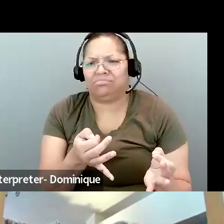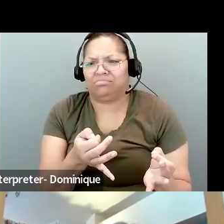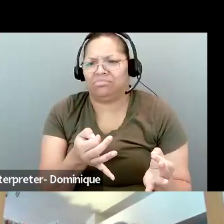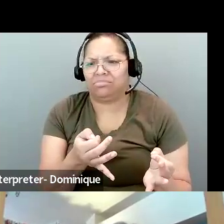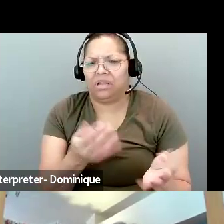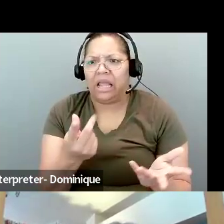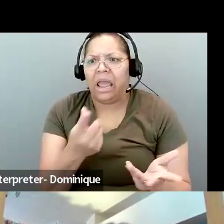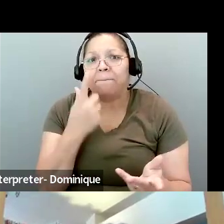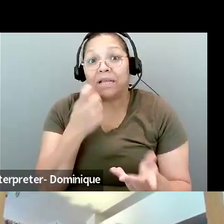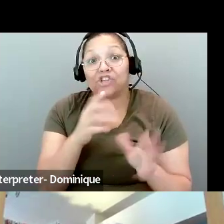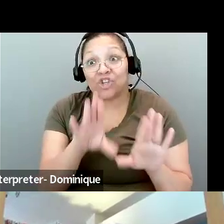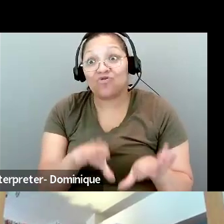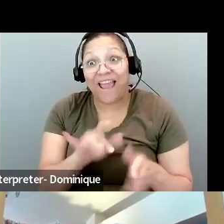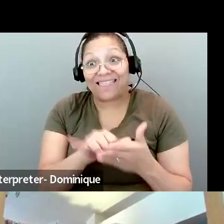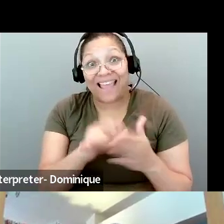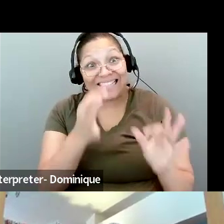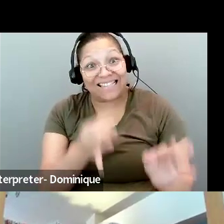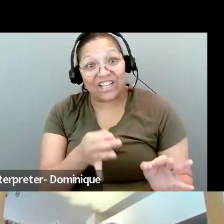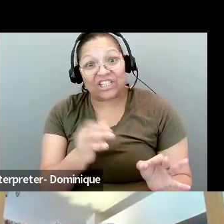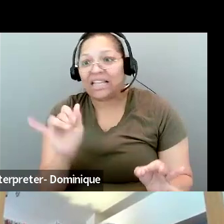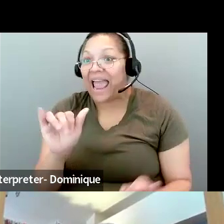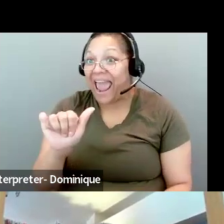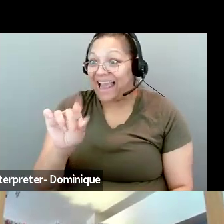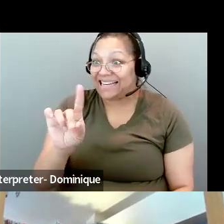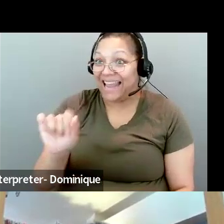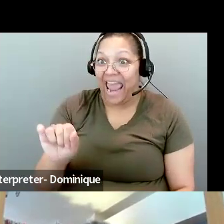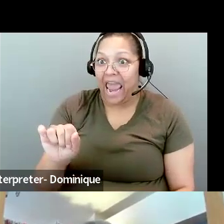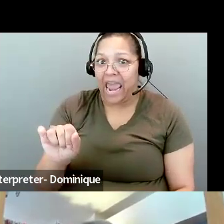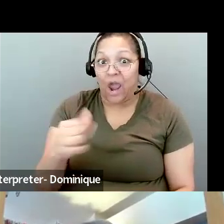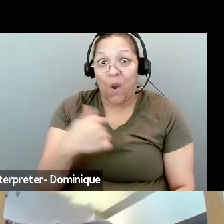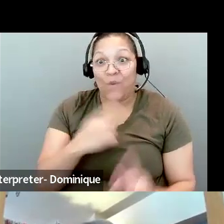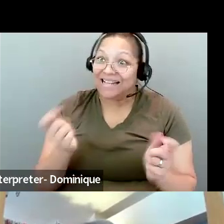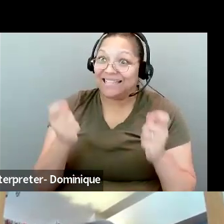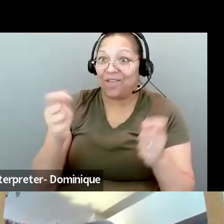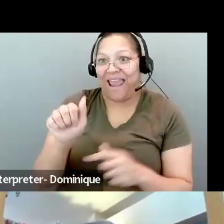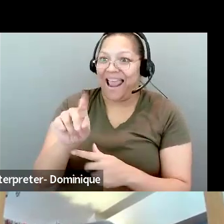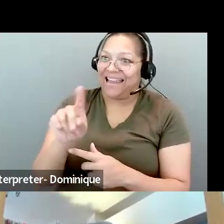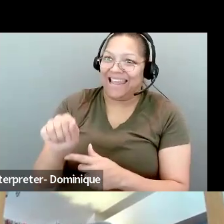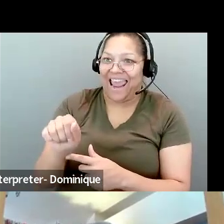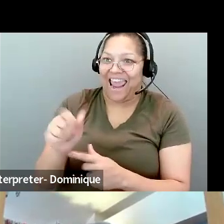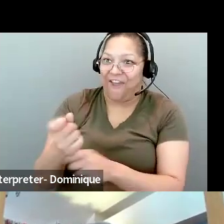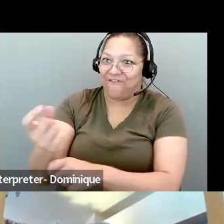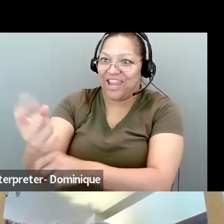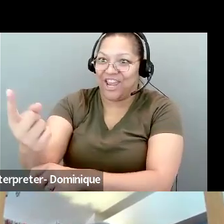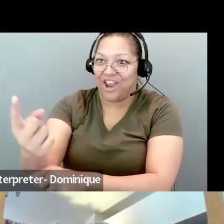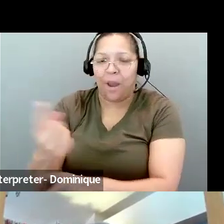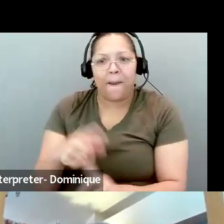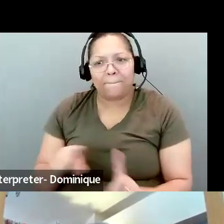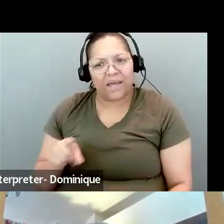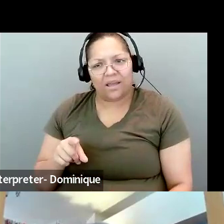it's great that there was that decision. It's just like with the ADA. I mean, we celebrate the ADA every year, but